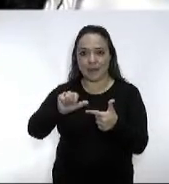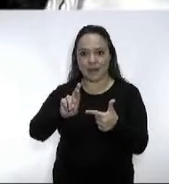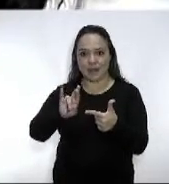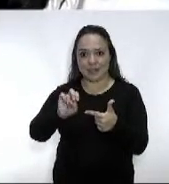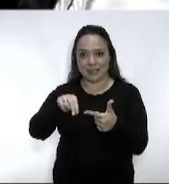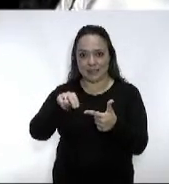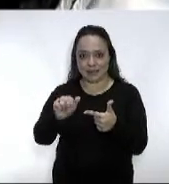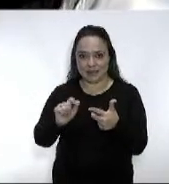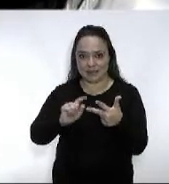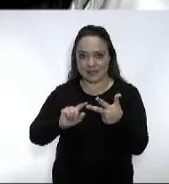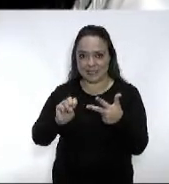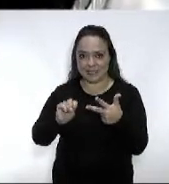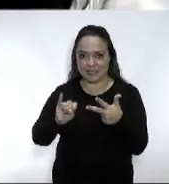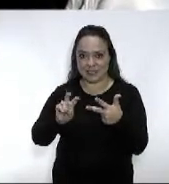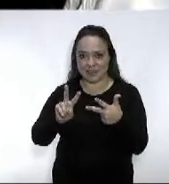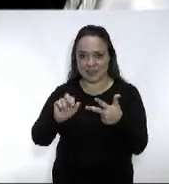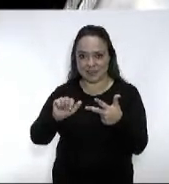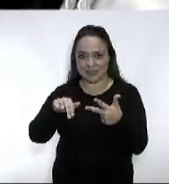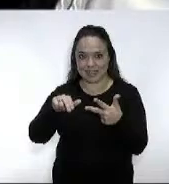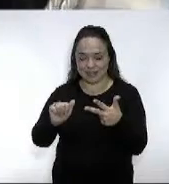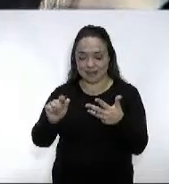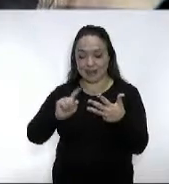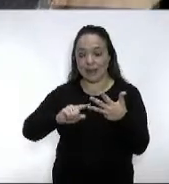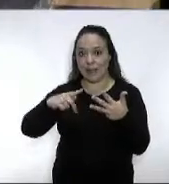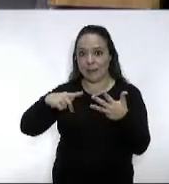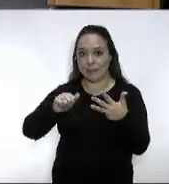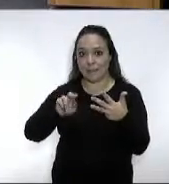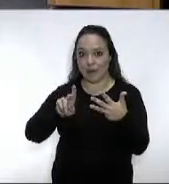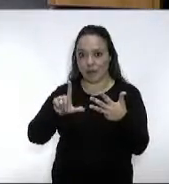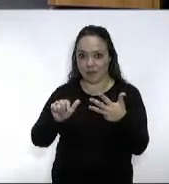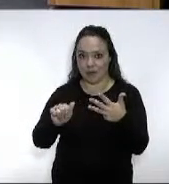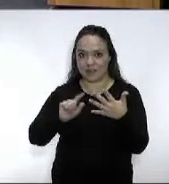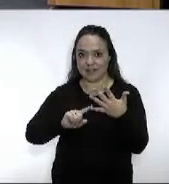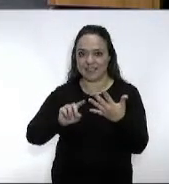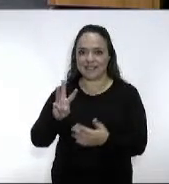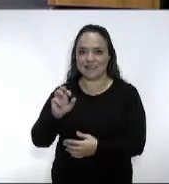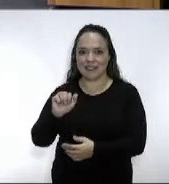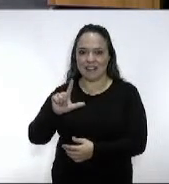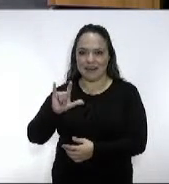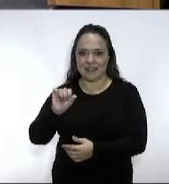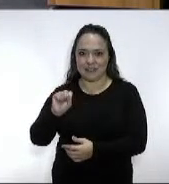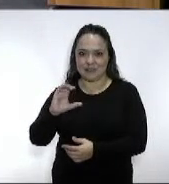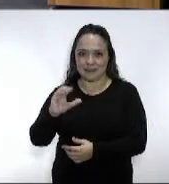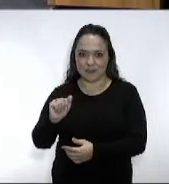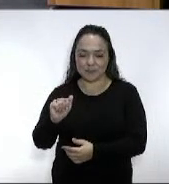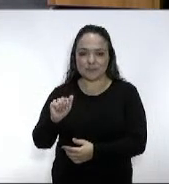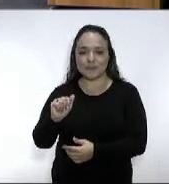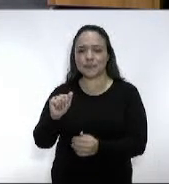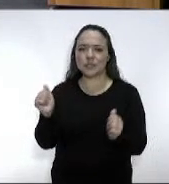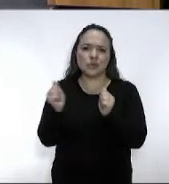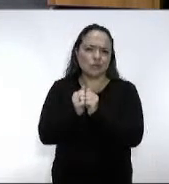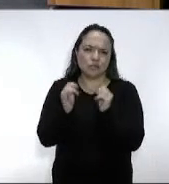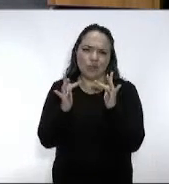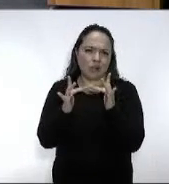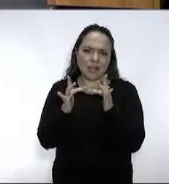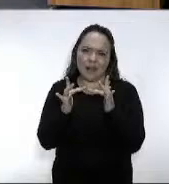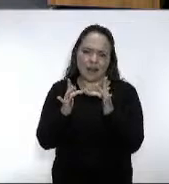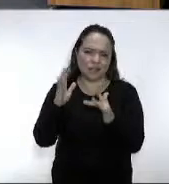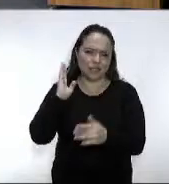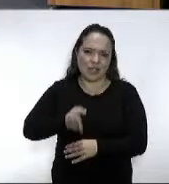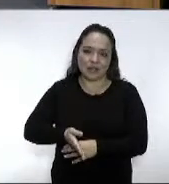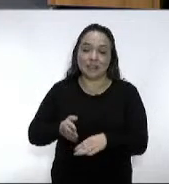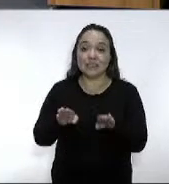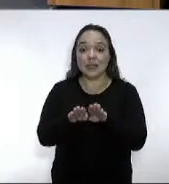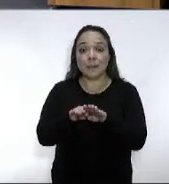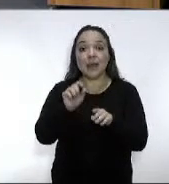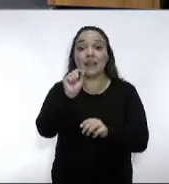reasons, we thank from our hearts, Sibeli, Marina, Silvana, Paula, and Valesca. But way before this, way beyond these people